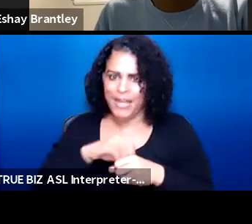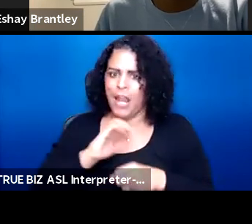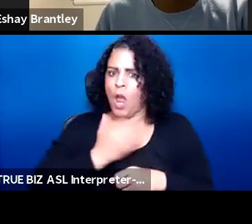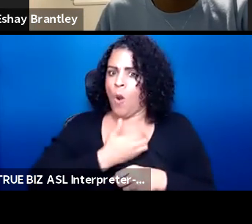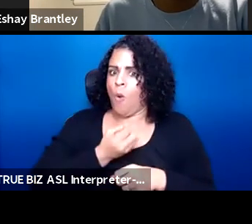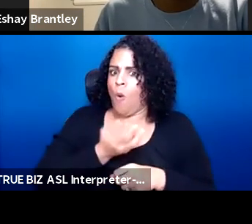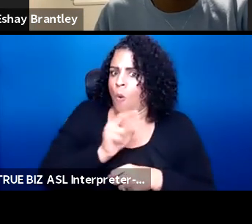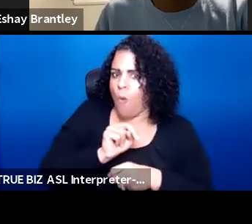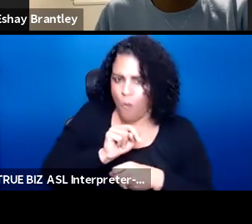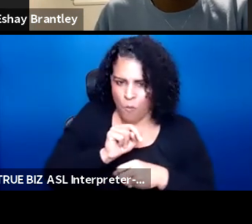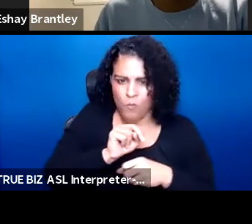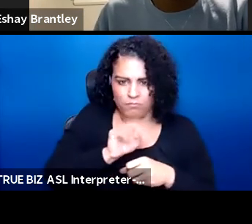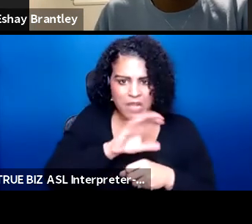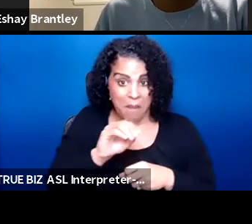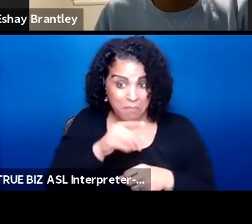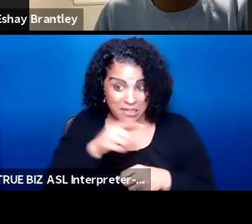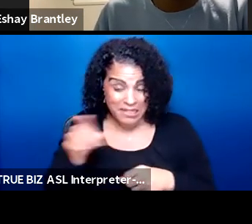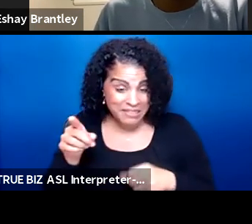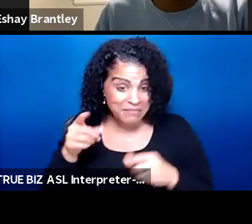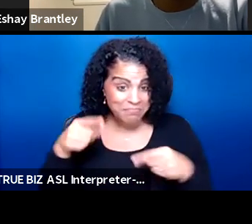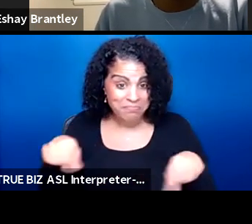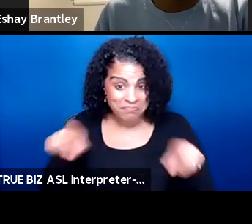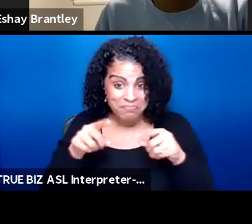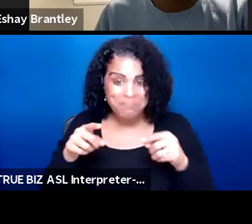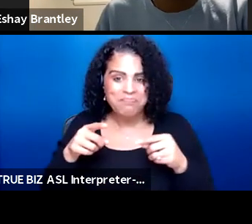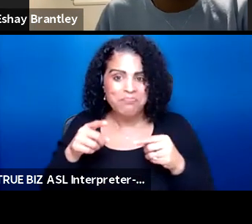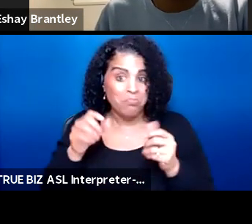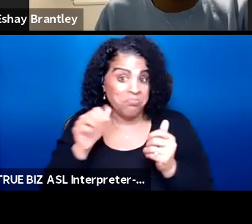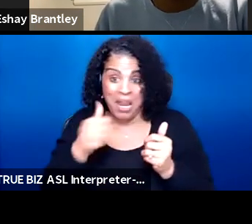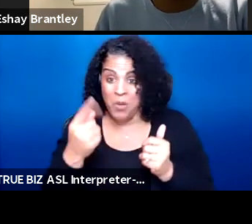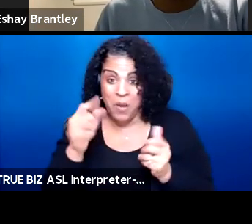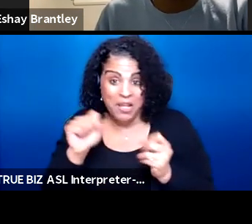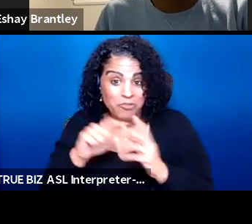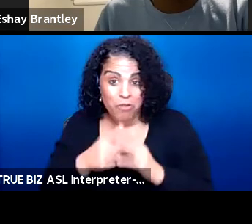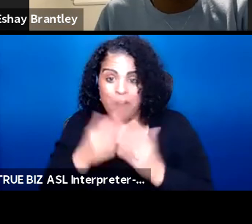one of y'all can start. Thank you again so much.